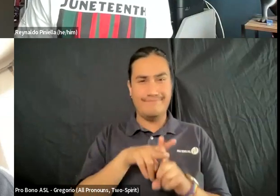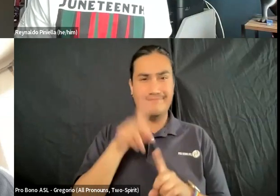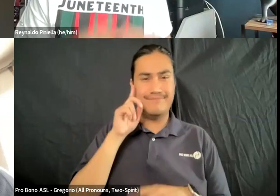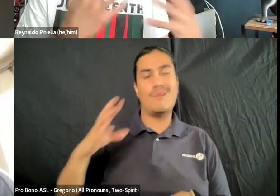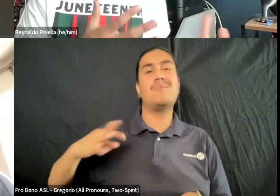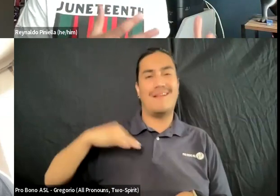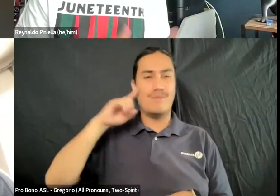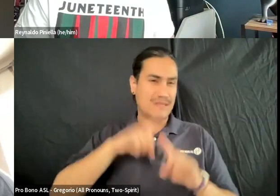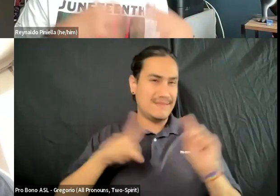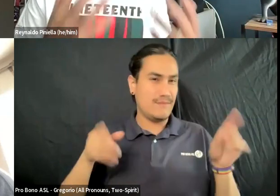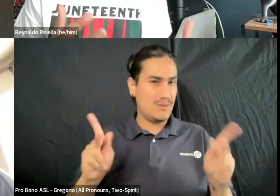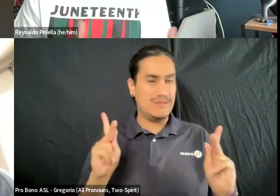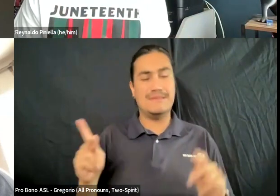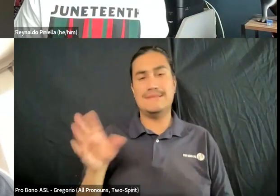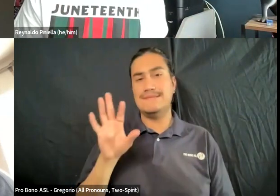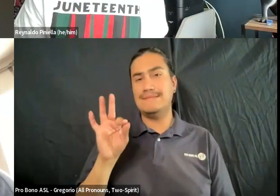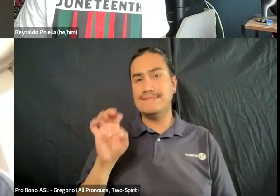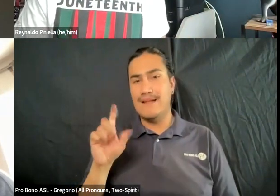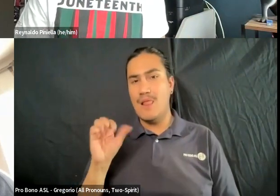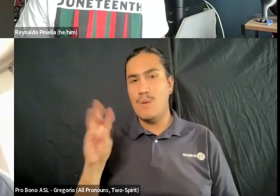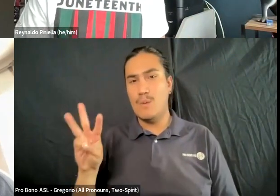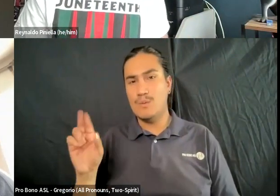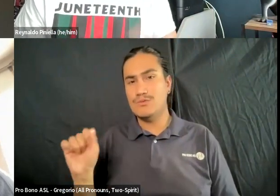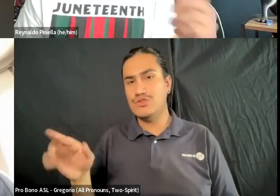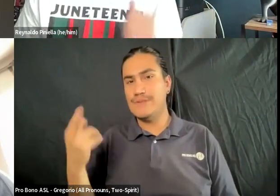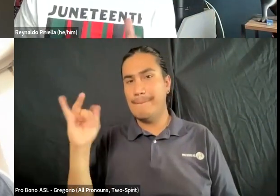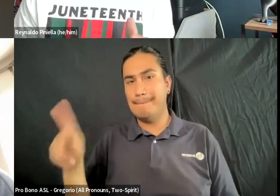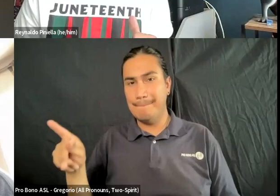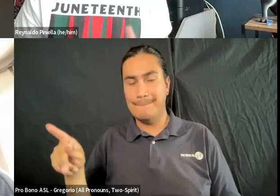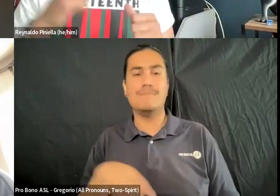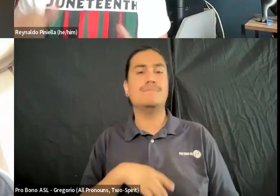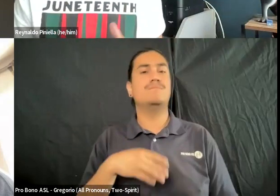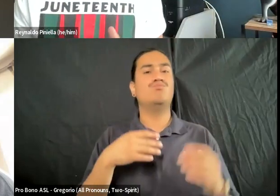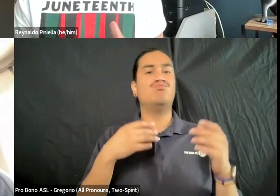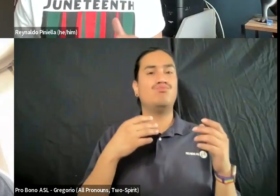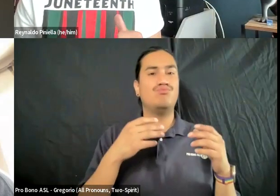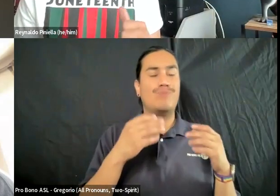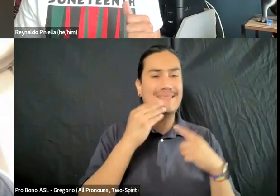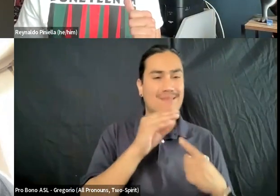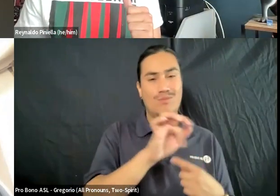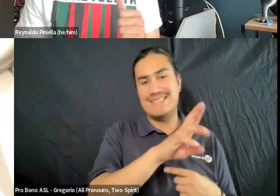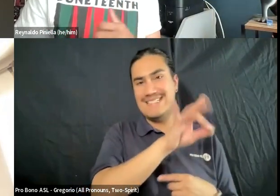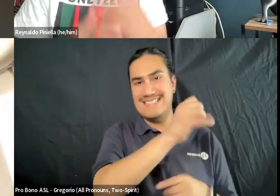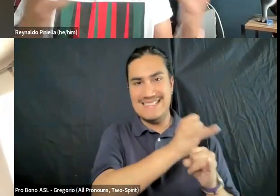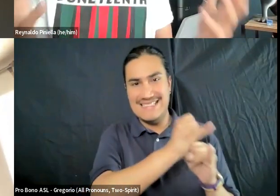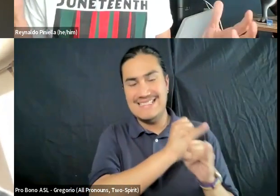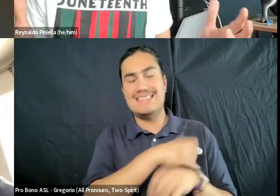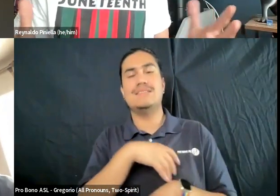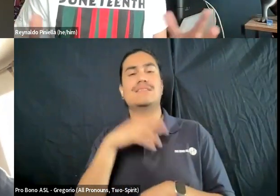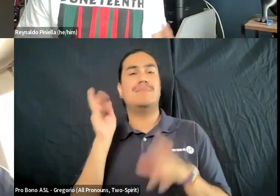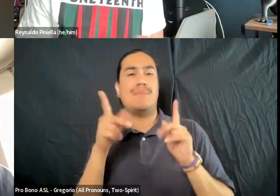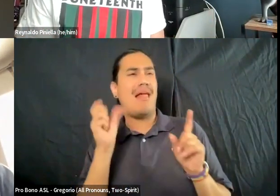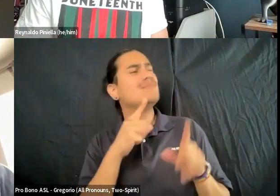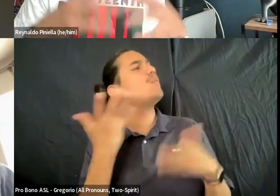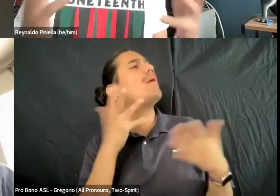opportunities, maybe different fellowships, different residencies. You may have a family member or a producer who's asking you, so what kind of art do you